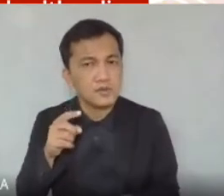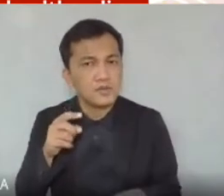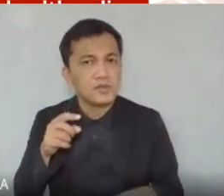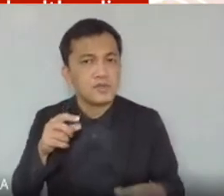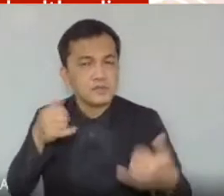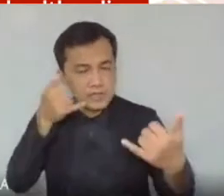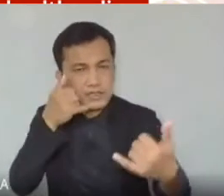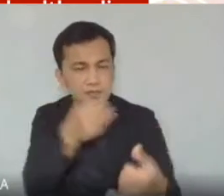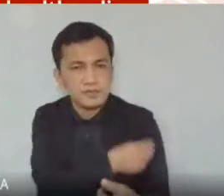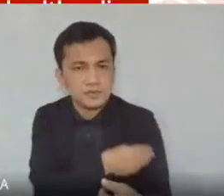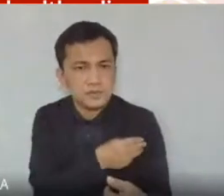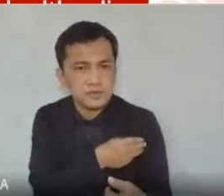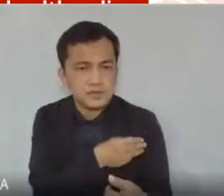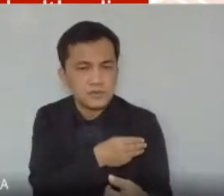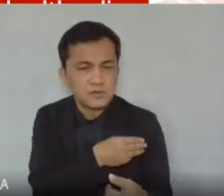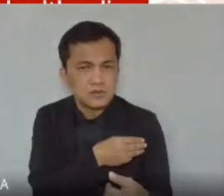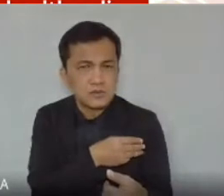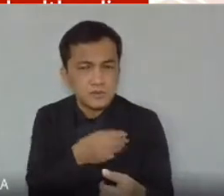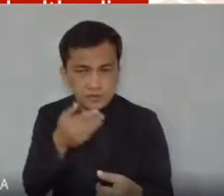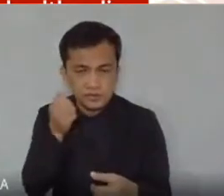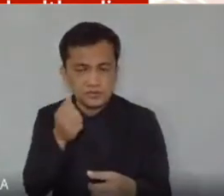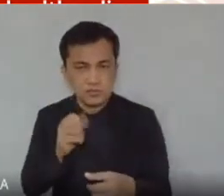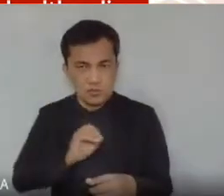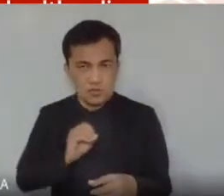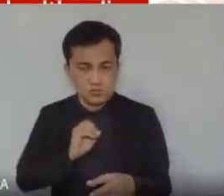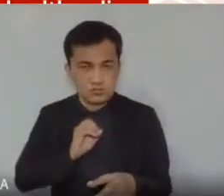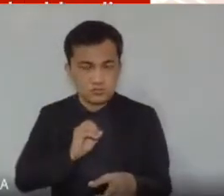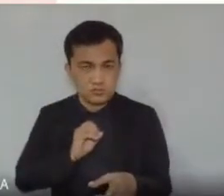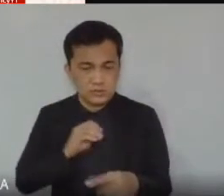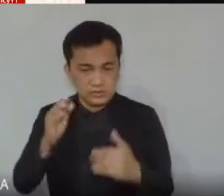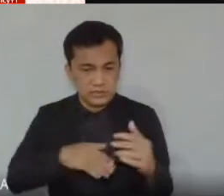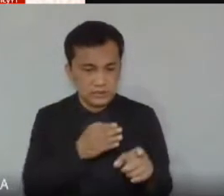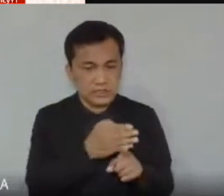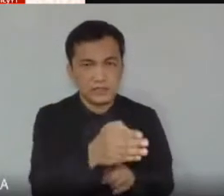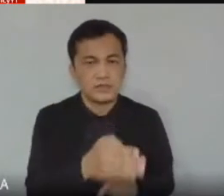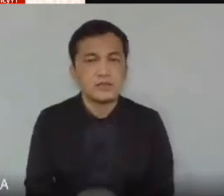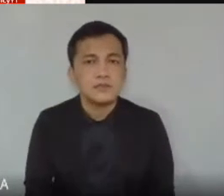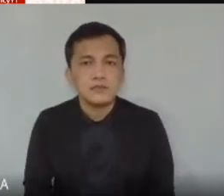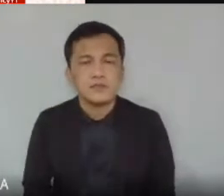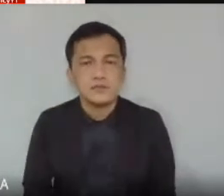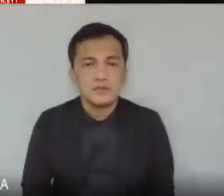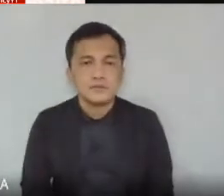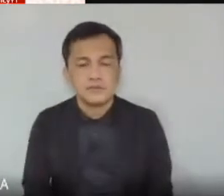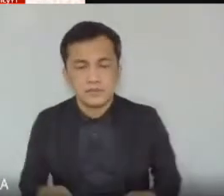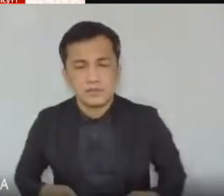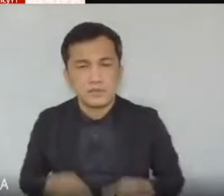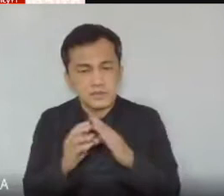Officer. Pwede po bang imbes na direct patient consults, let's use the barangay health center?